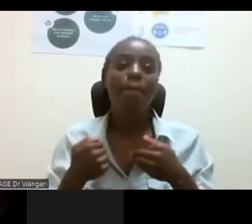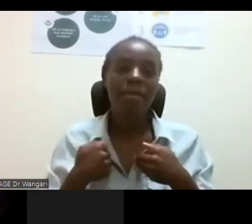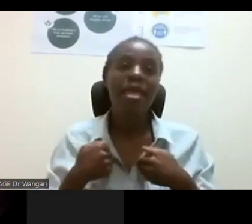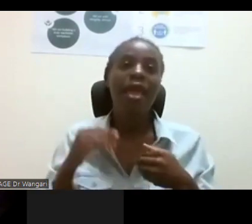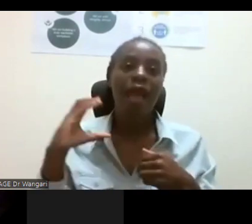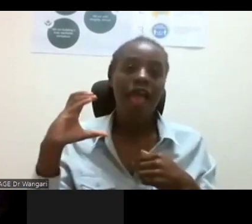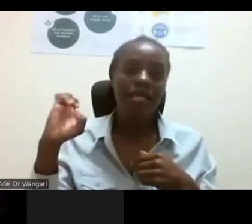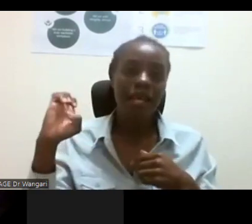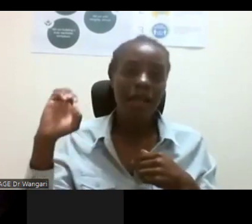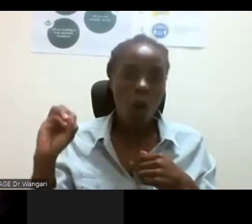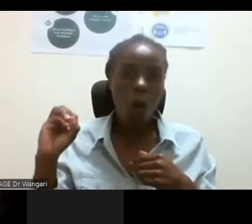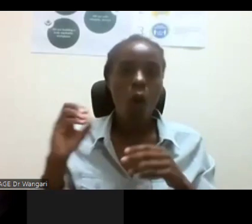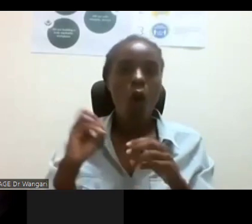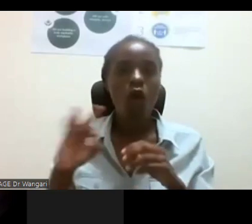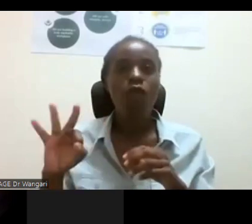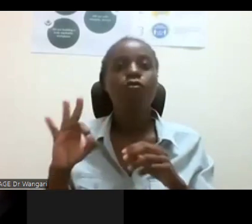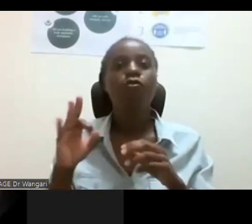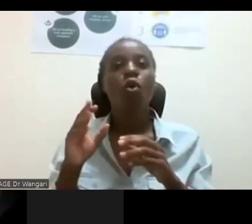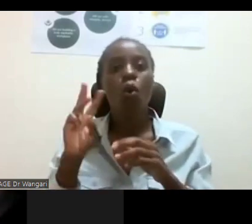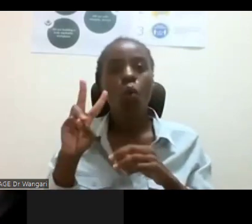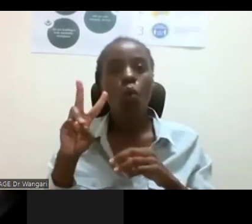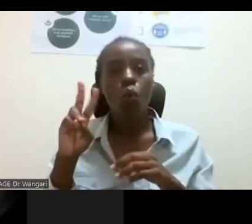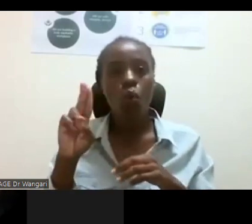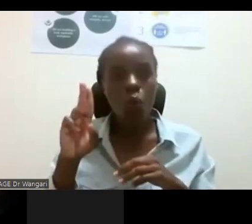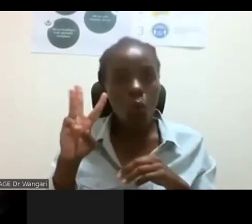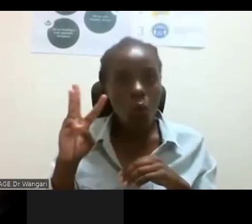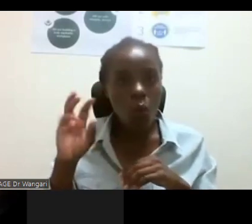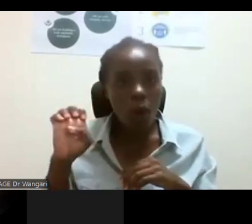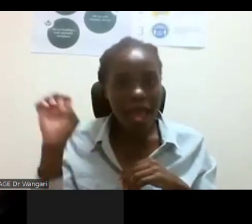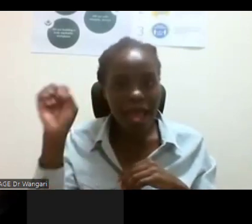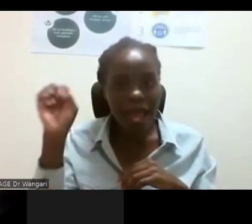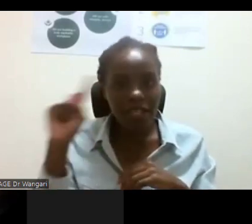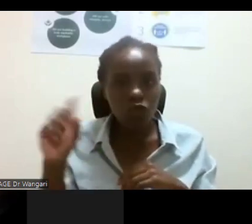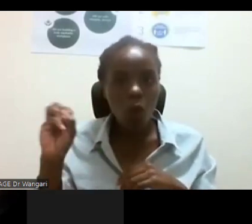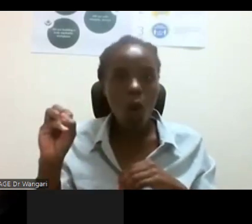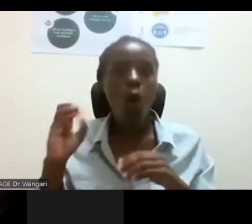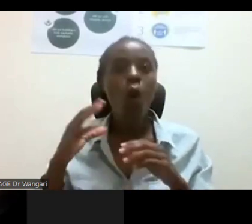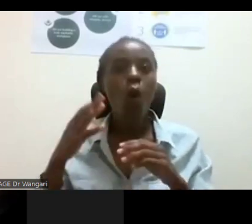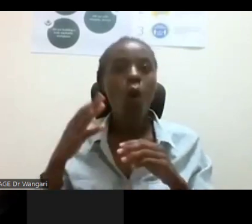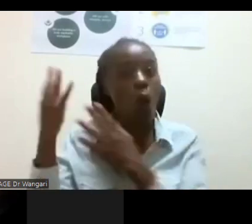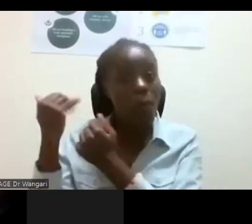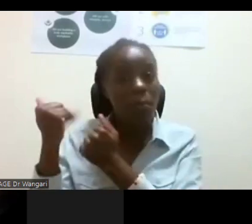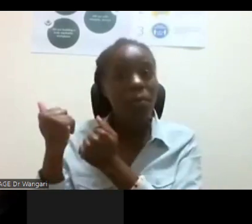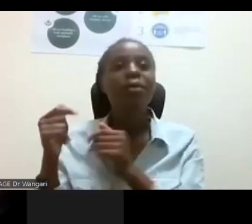president, as Jacinta mentioned. And I'm privileged to be here today, and I think you hear me